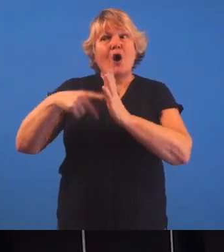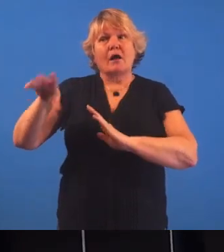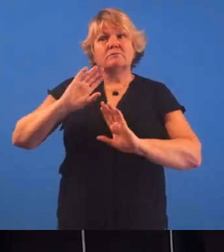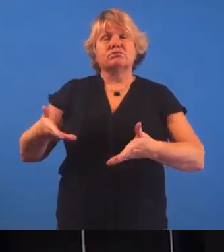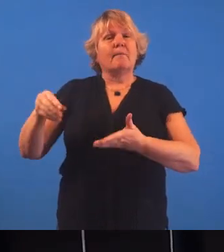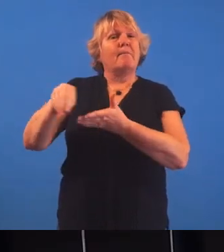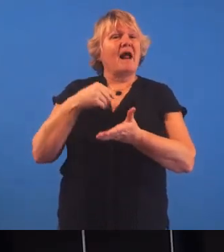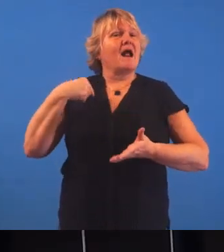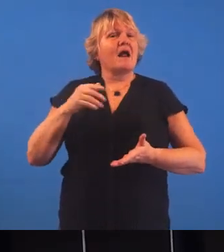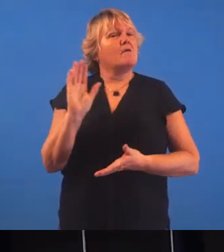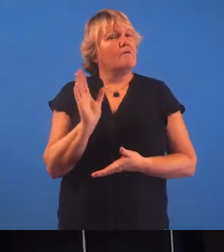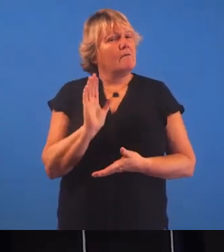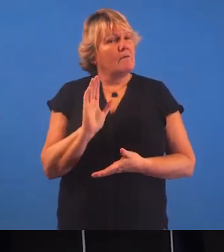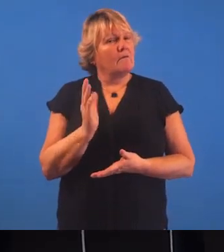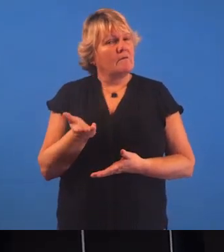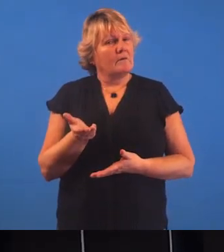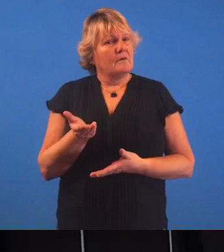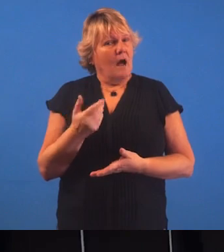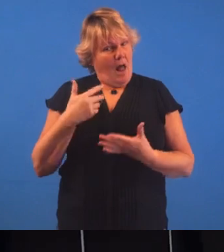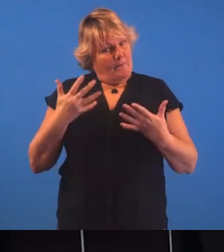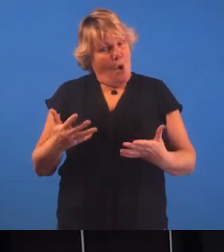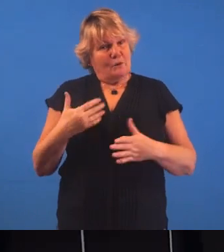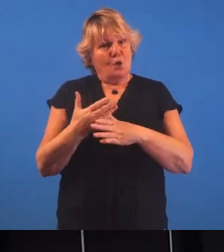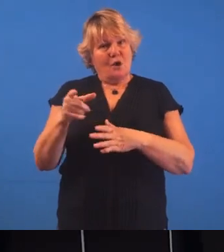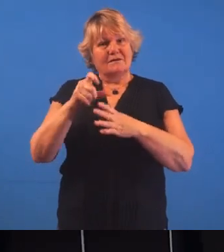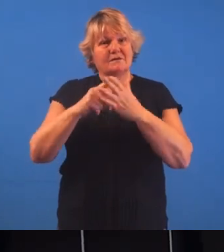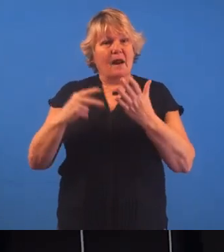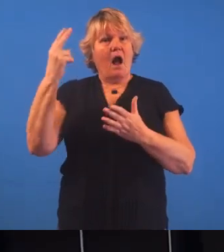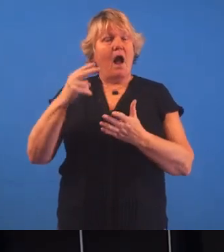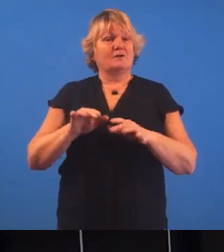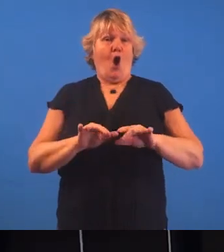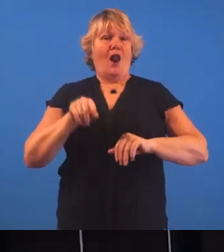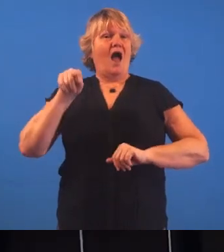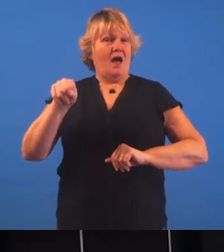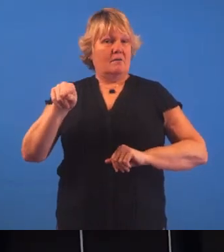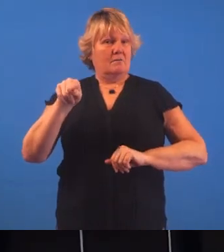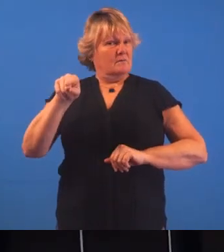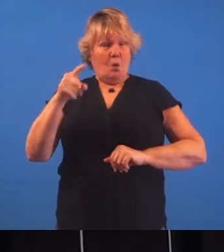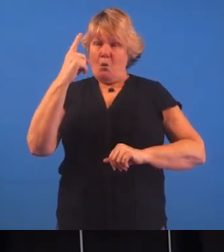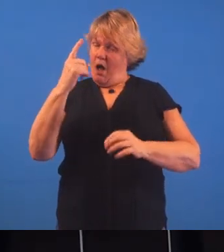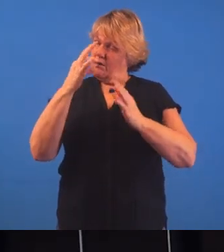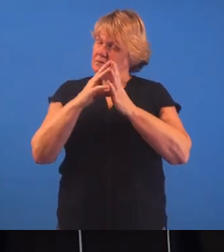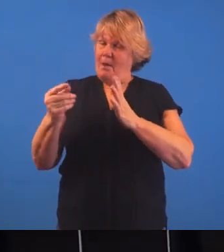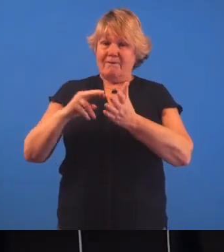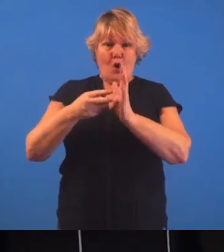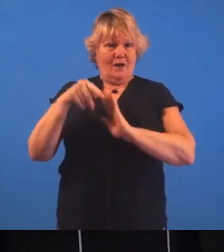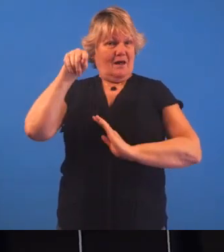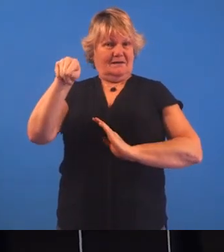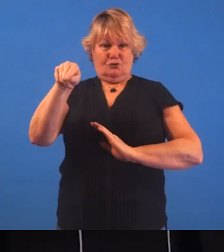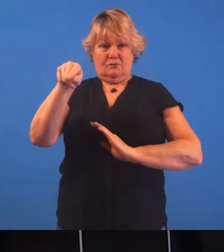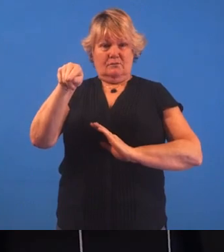That's not to say that I don't get paid by disabled people's organisations. I'm currently working for Disability Arts Online,